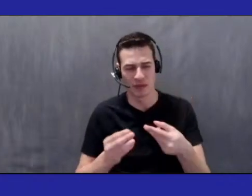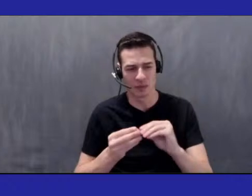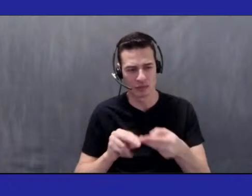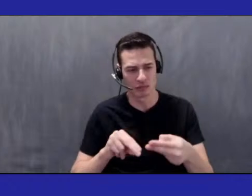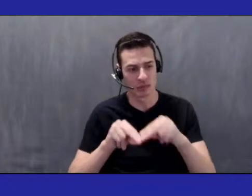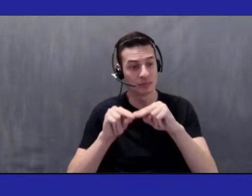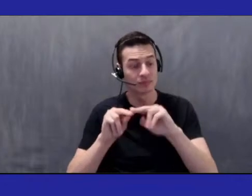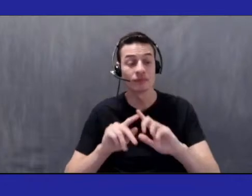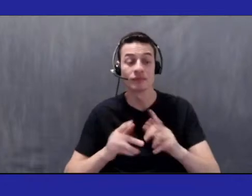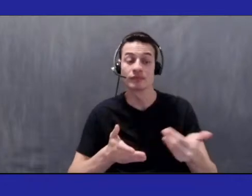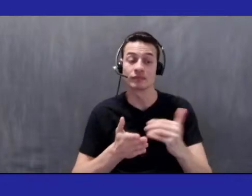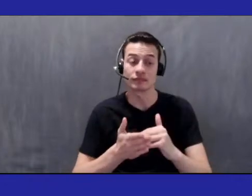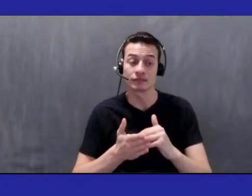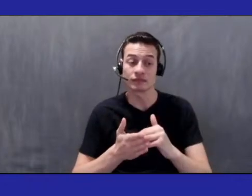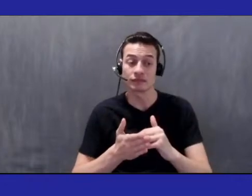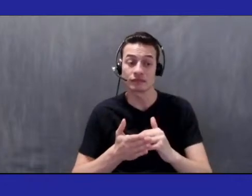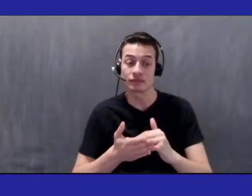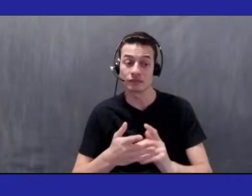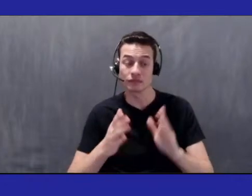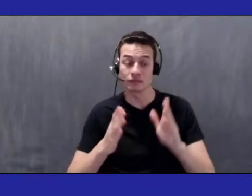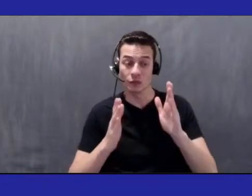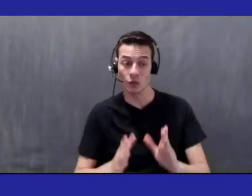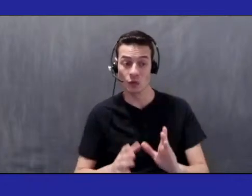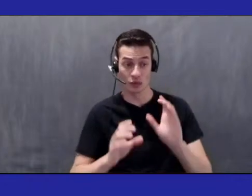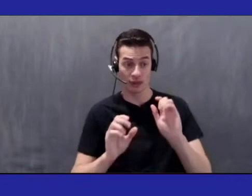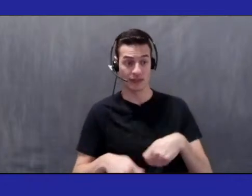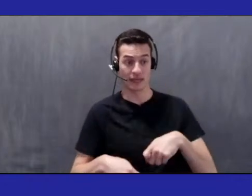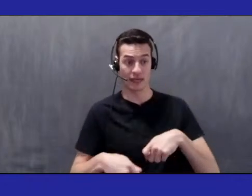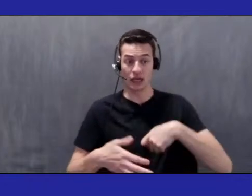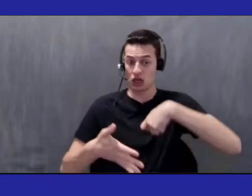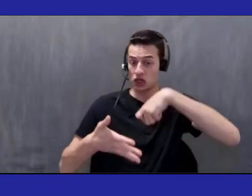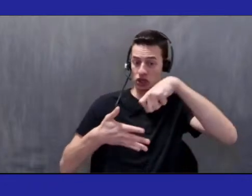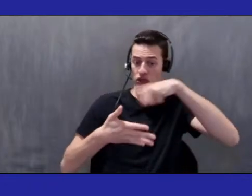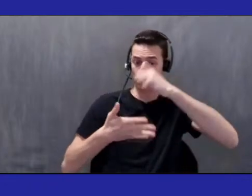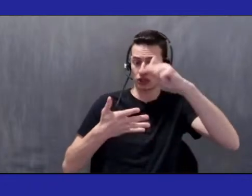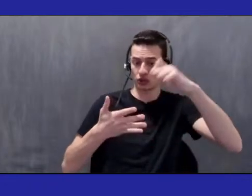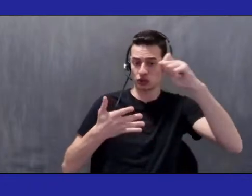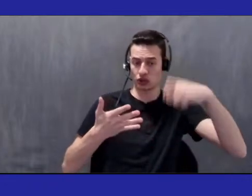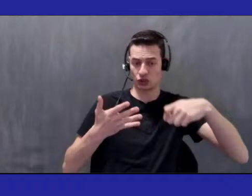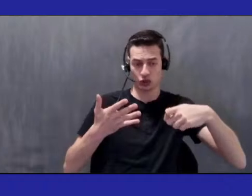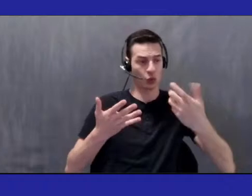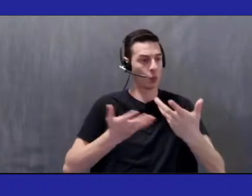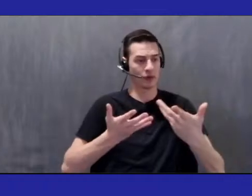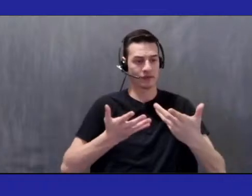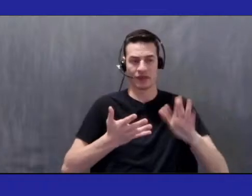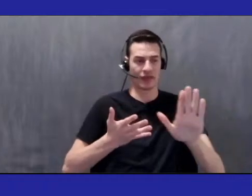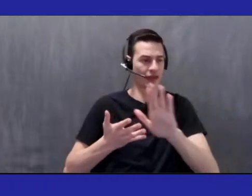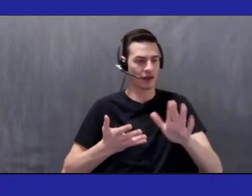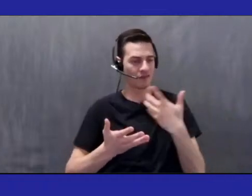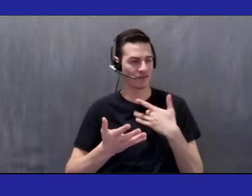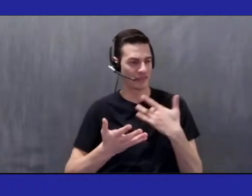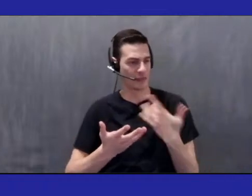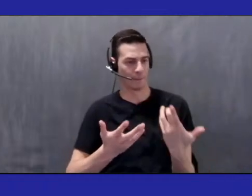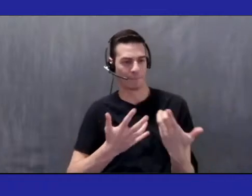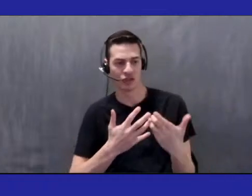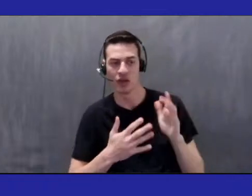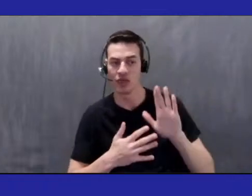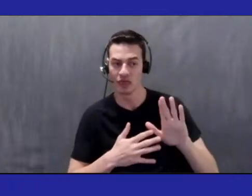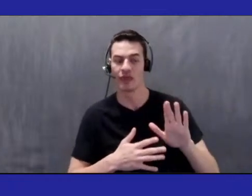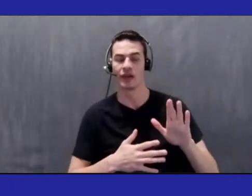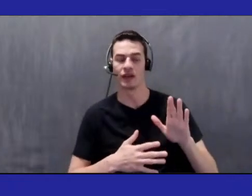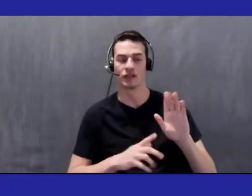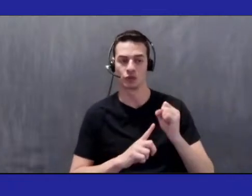to check whichever box they feel fits their basis for alleging discrimination, even if it may not